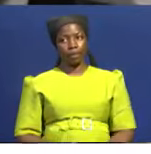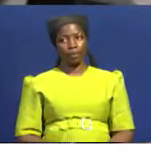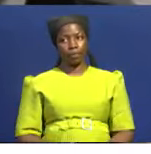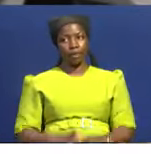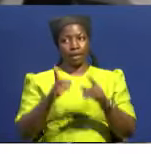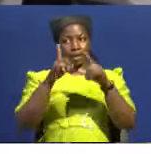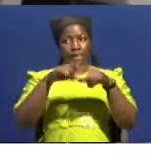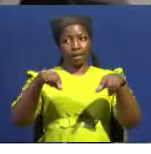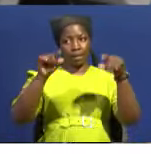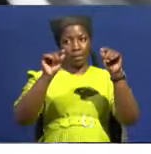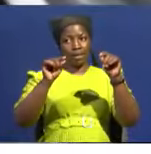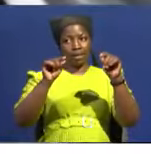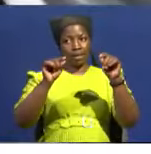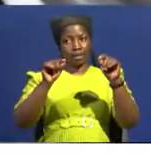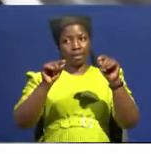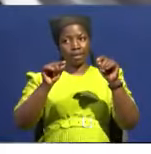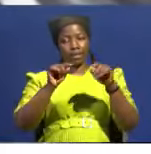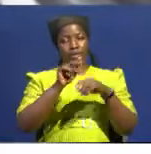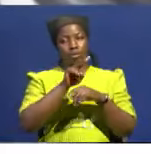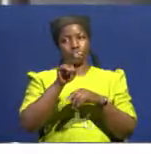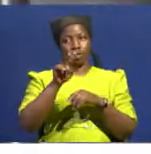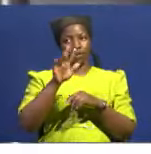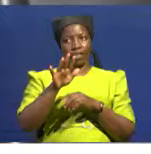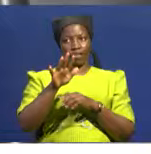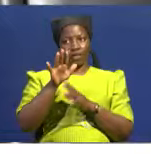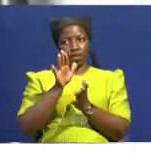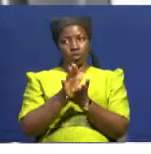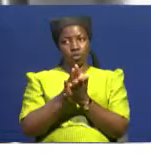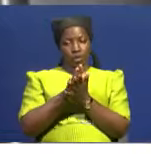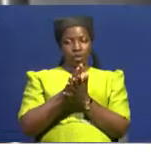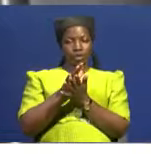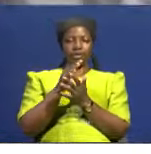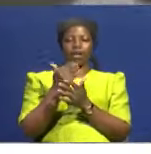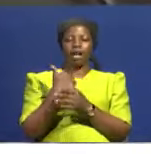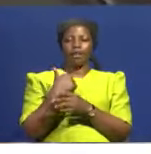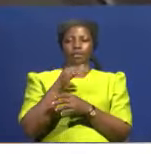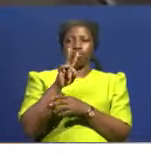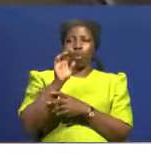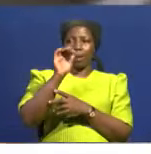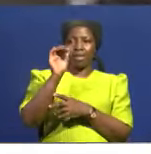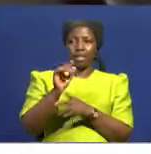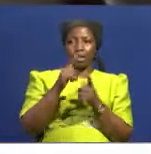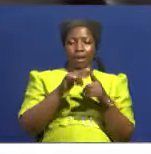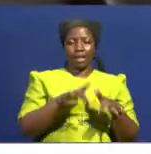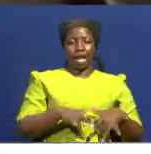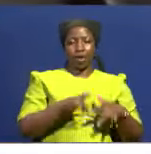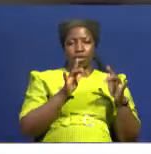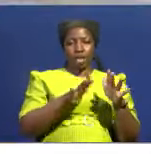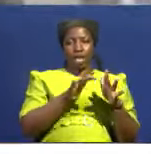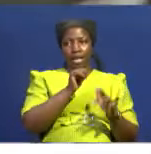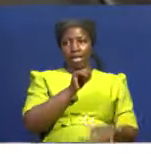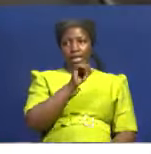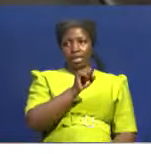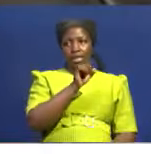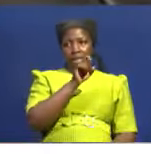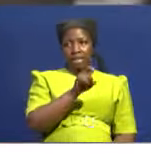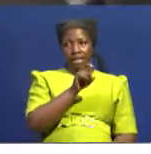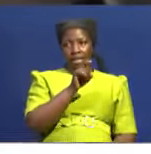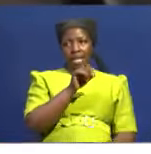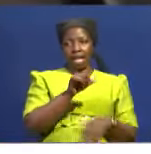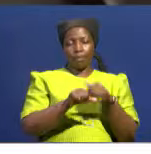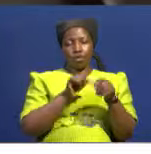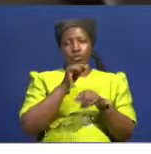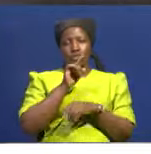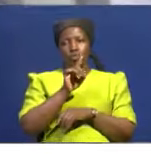In Japan, the benchmark Nikkei 225 stock index was up by 2%, while Australia's ASX 200 was about